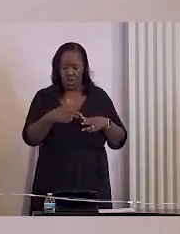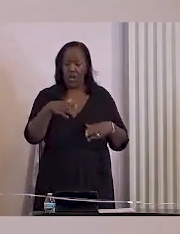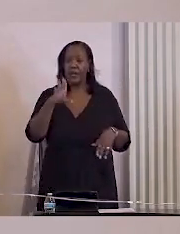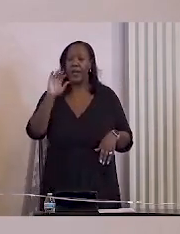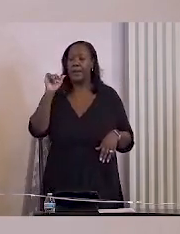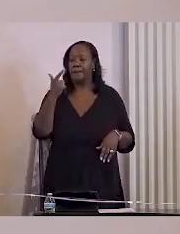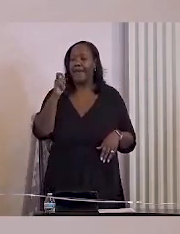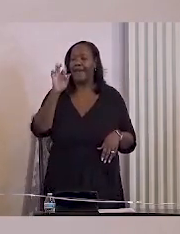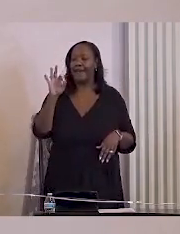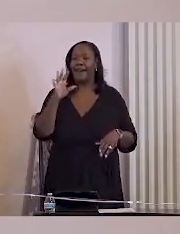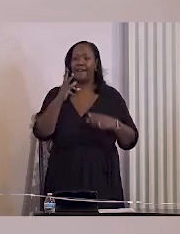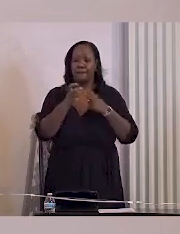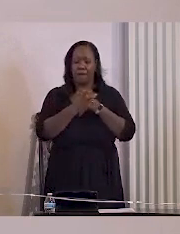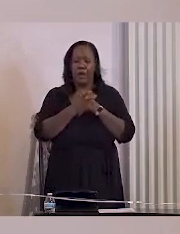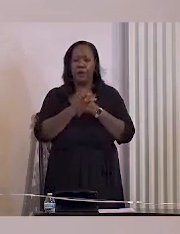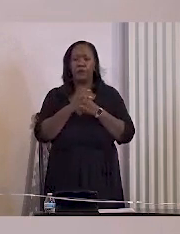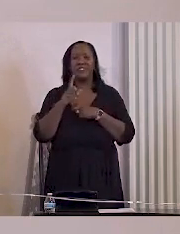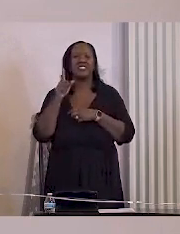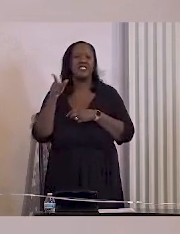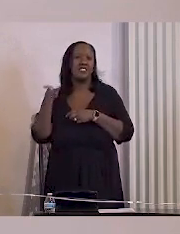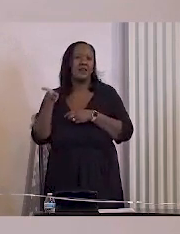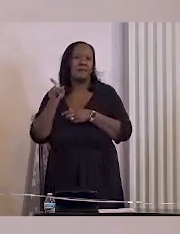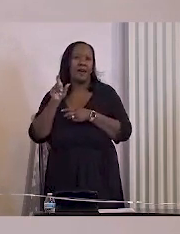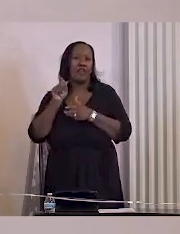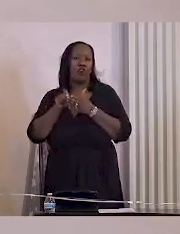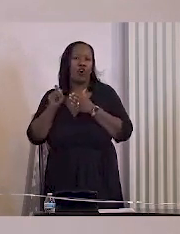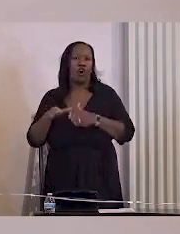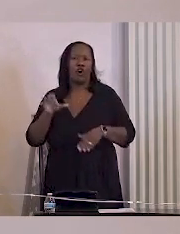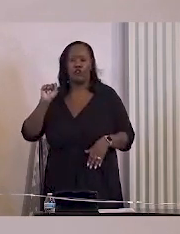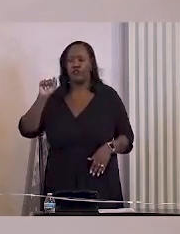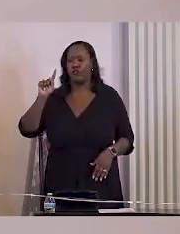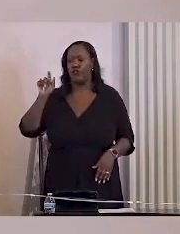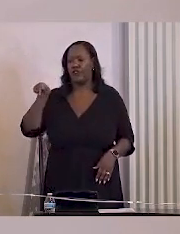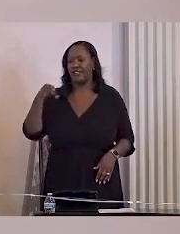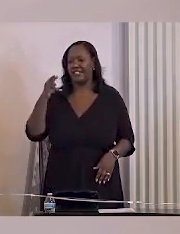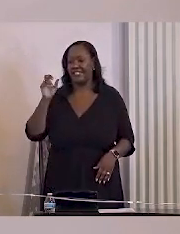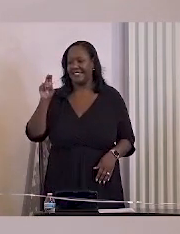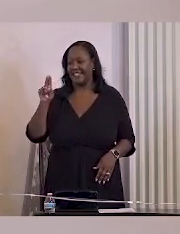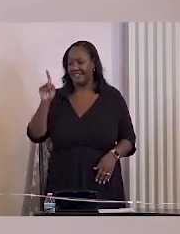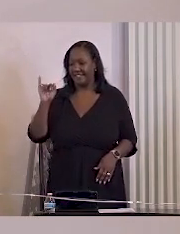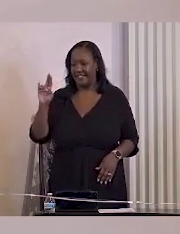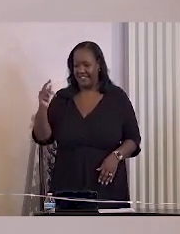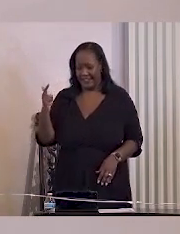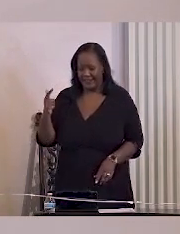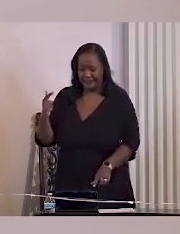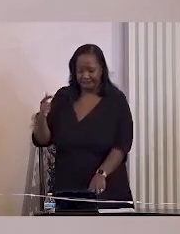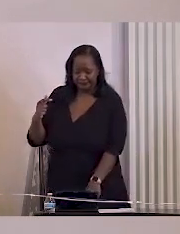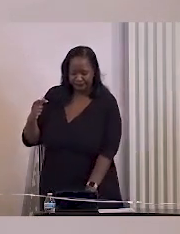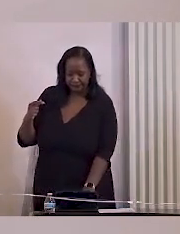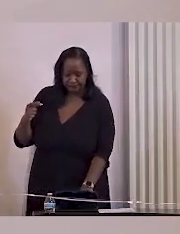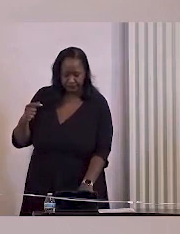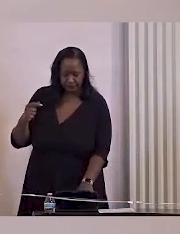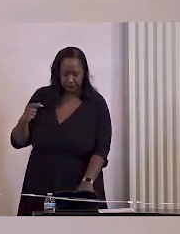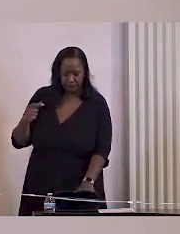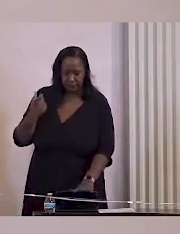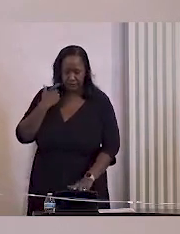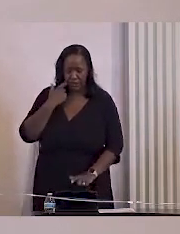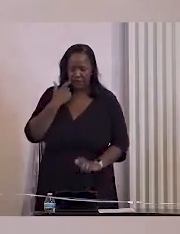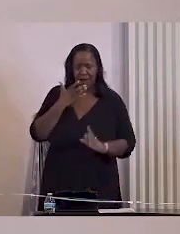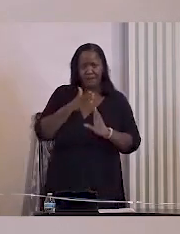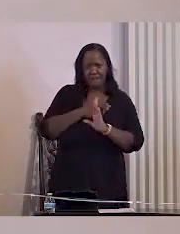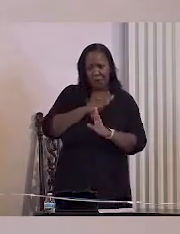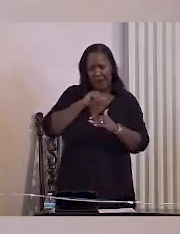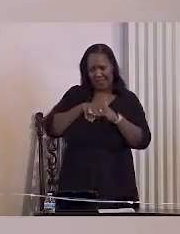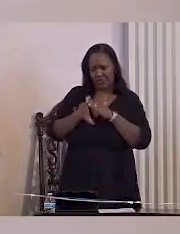Bones by Stephen King. Right before I went to college, my mom reminded me that fear was to